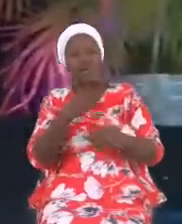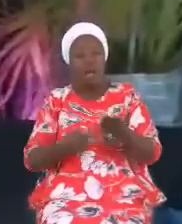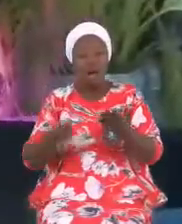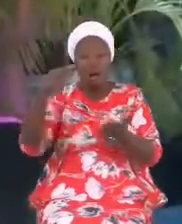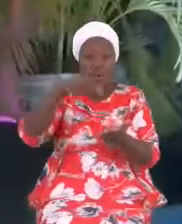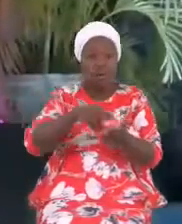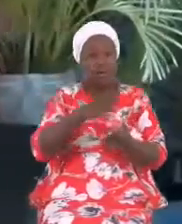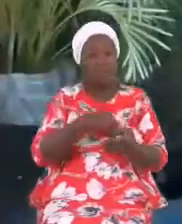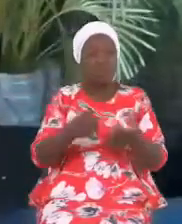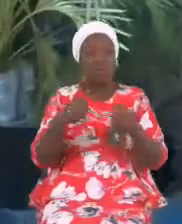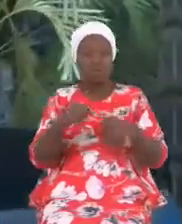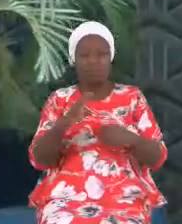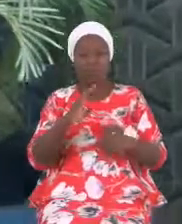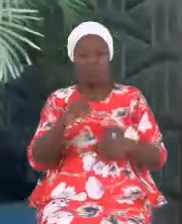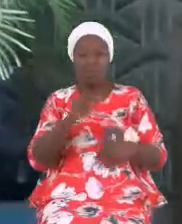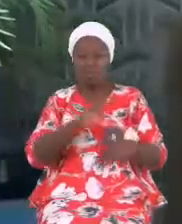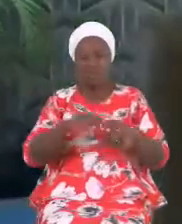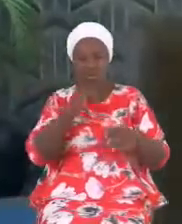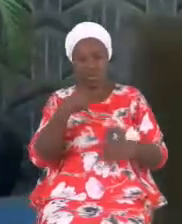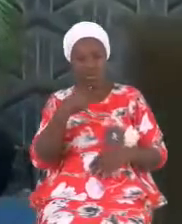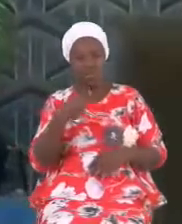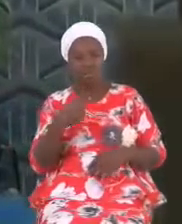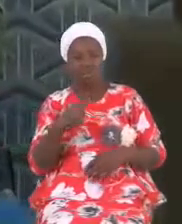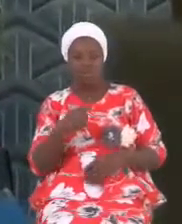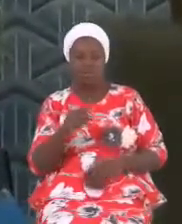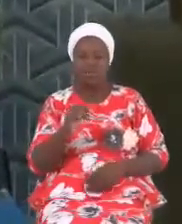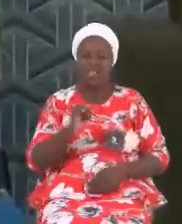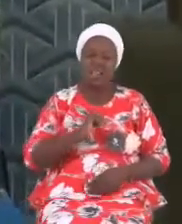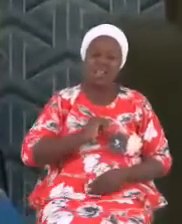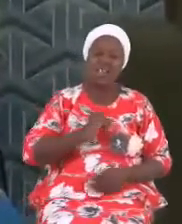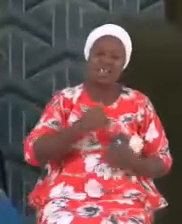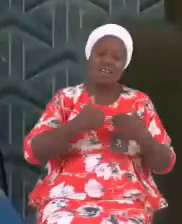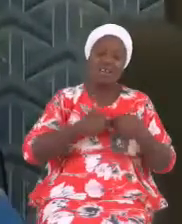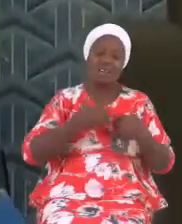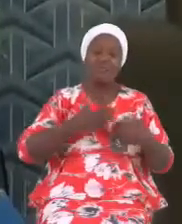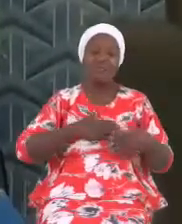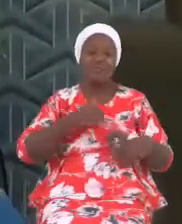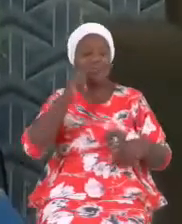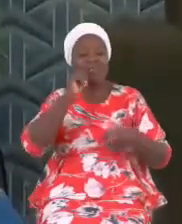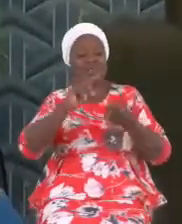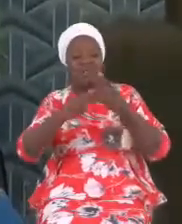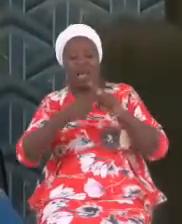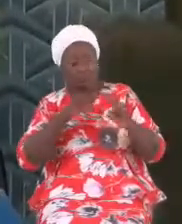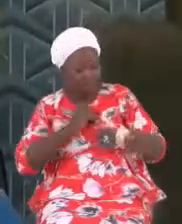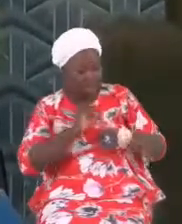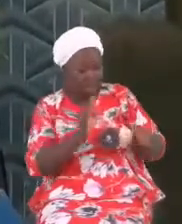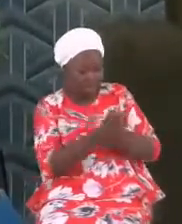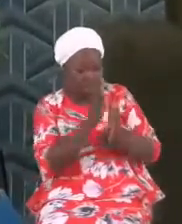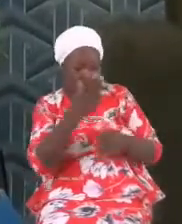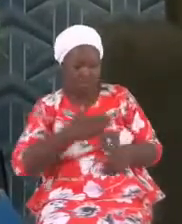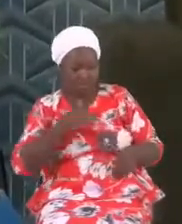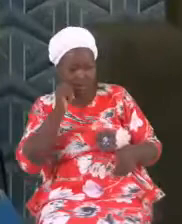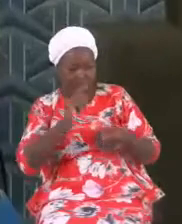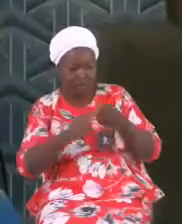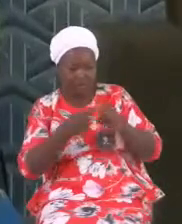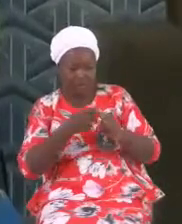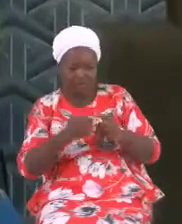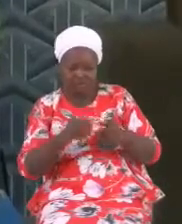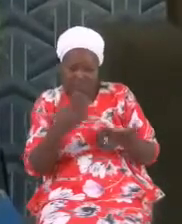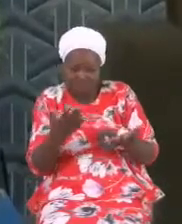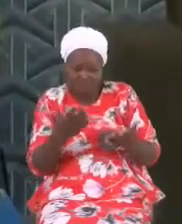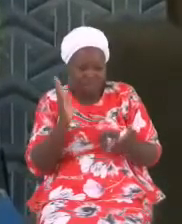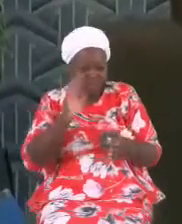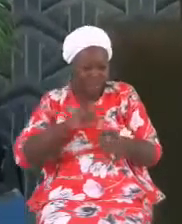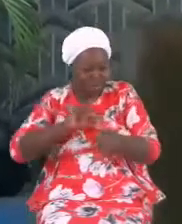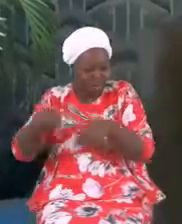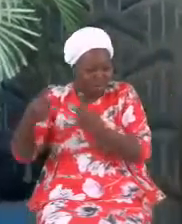He didn't say, I'll ask my girlfriend whether I should take the decision. He arose and came.